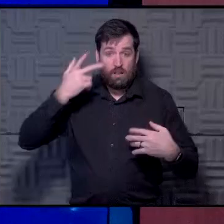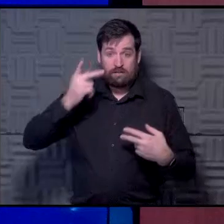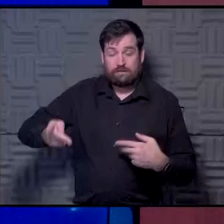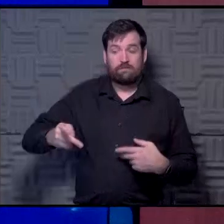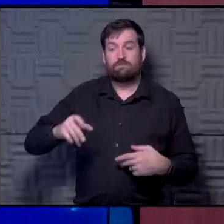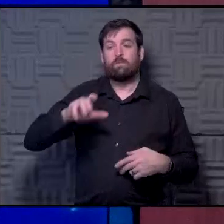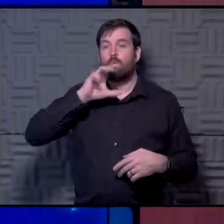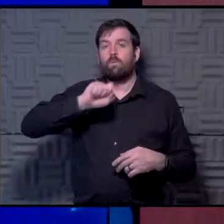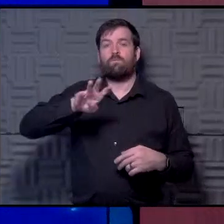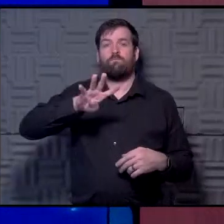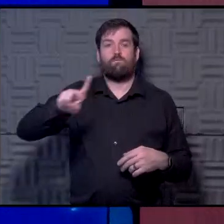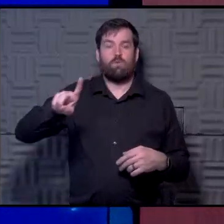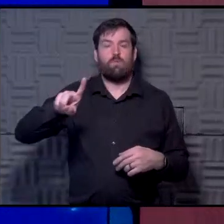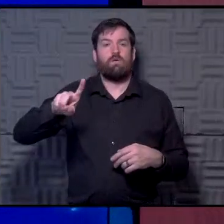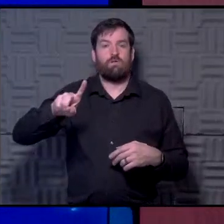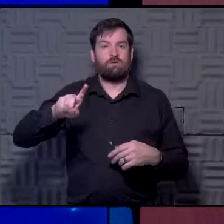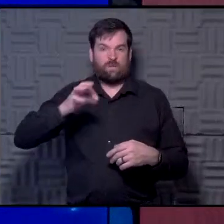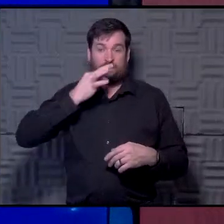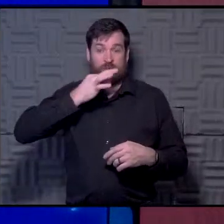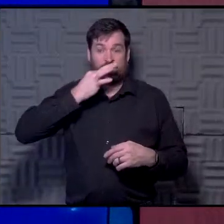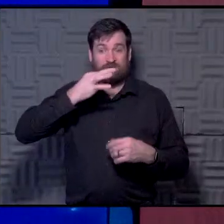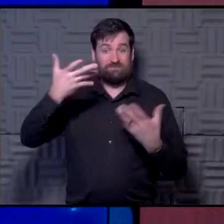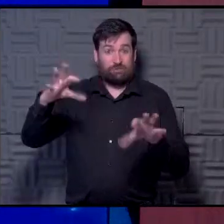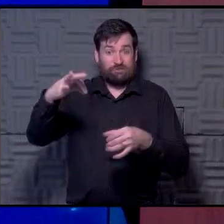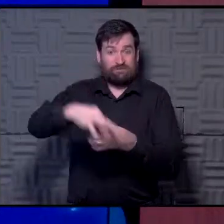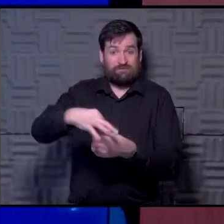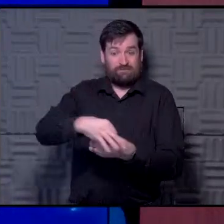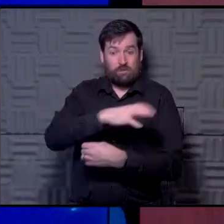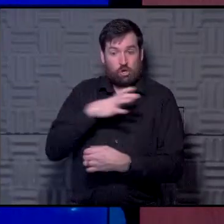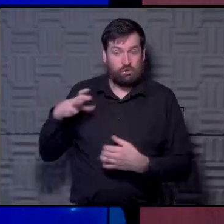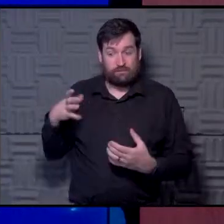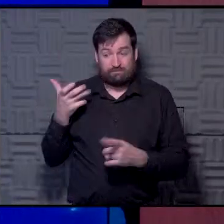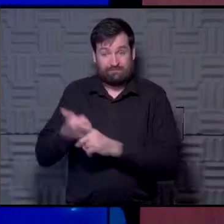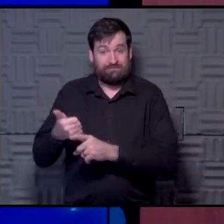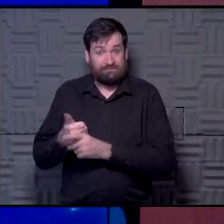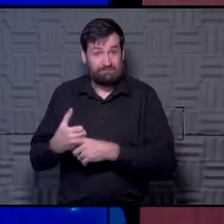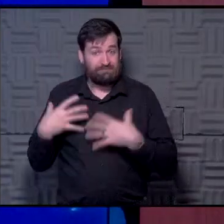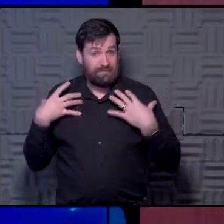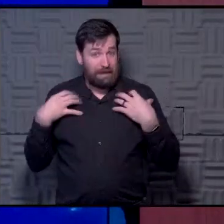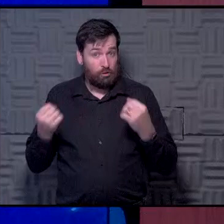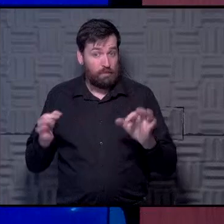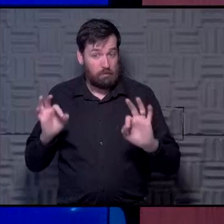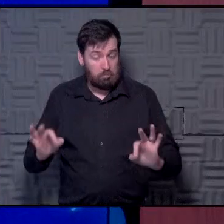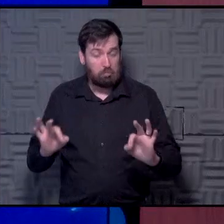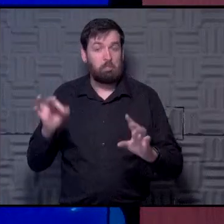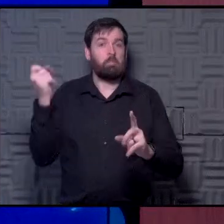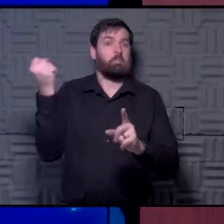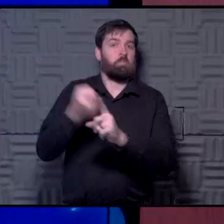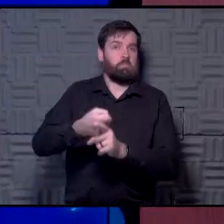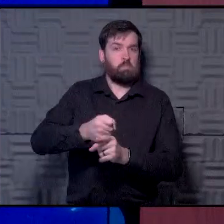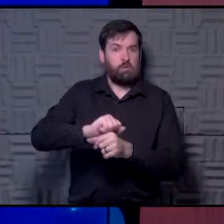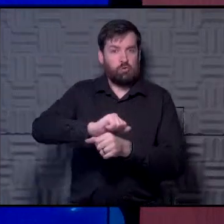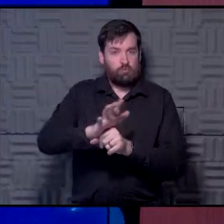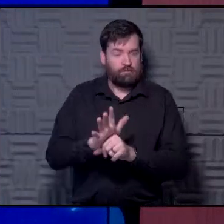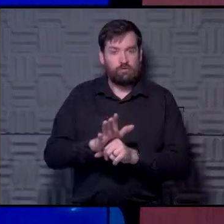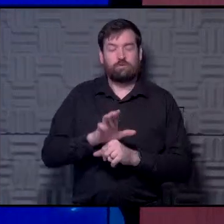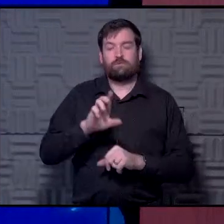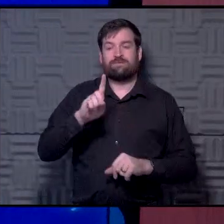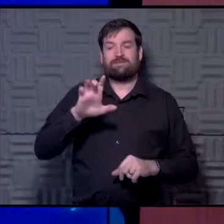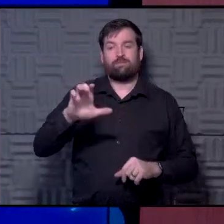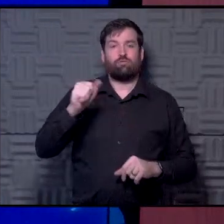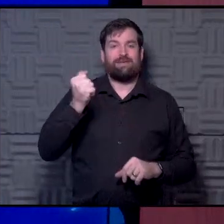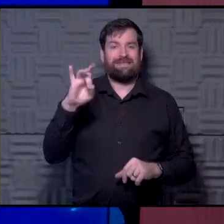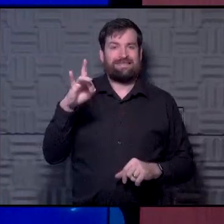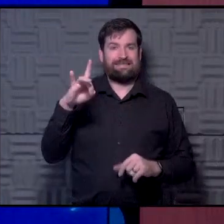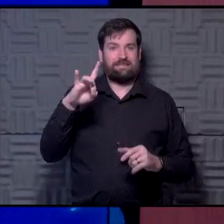41-year-old congressman-elect, previously healthy, got coronavirus on December the 18th, tested